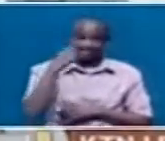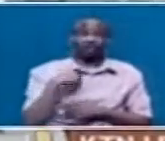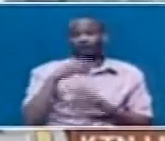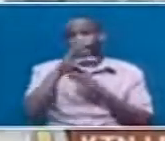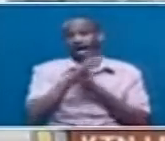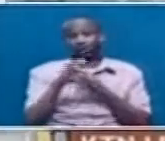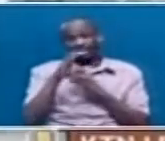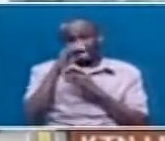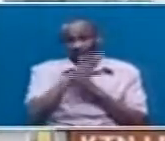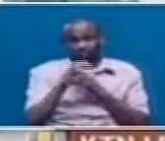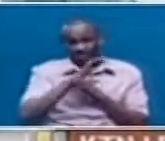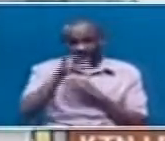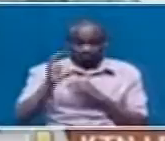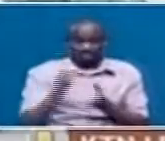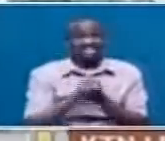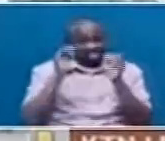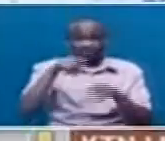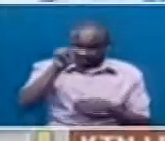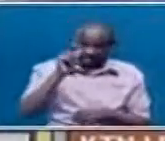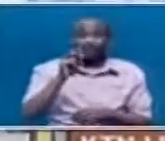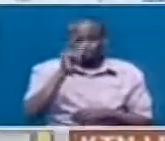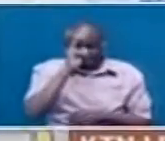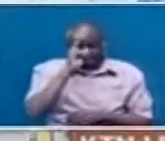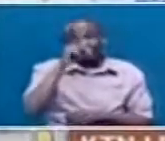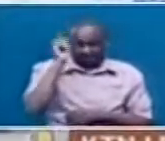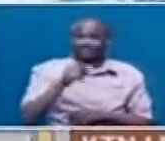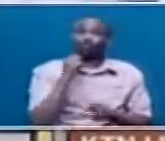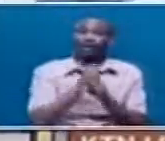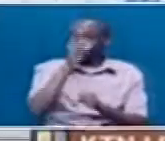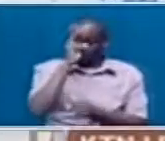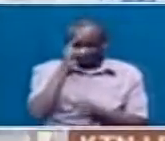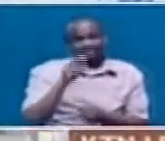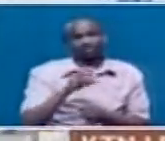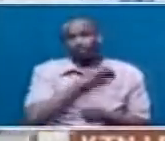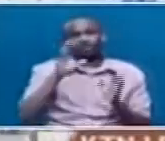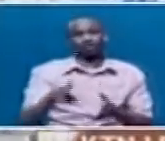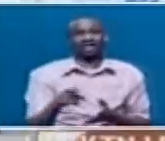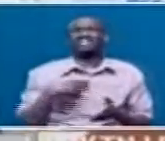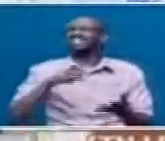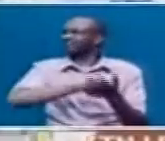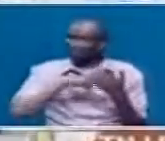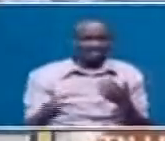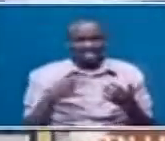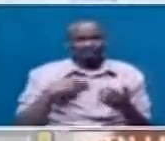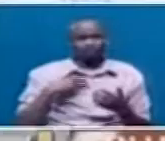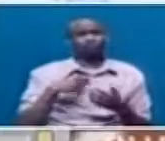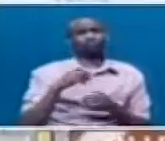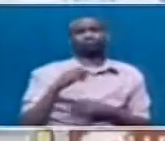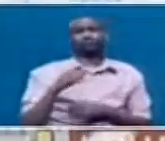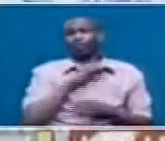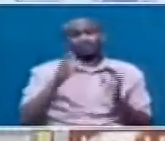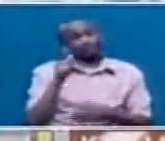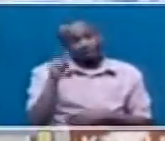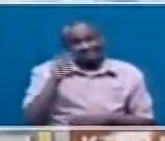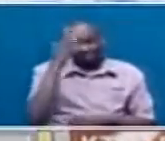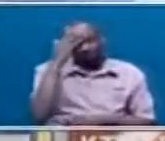Marwa, kama yeye ni police, afanye kazi ya police. If this is a failure for insecurity, it's not for Joe, it is for Marwa, and he has to